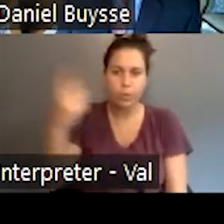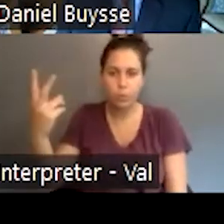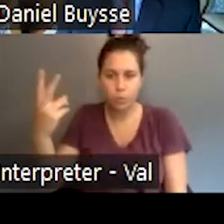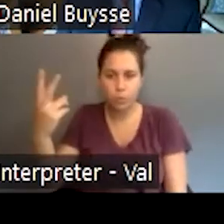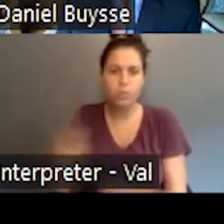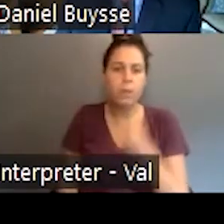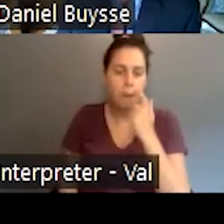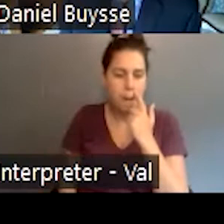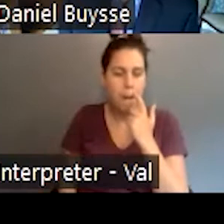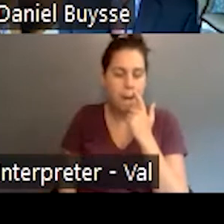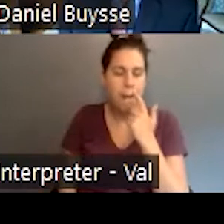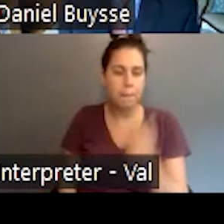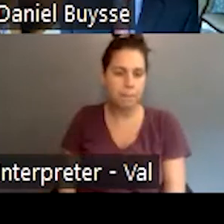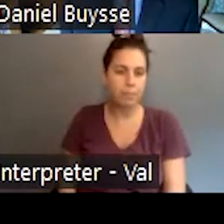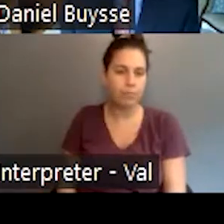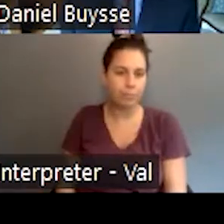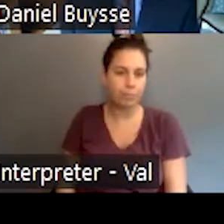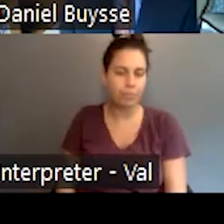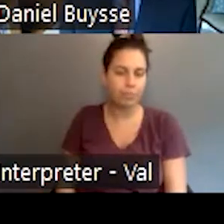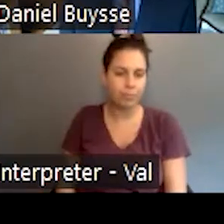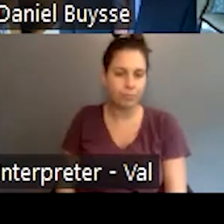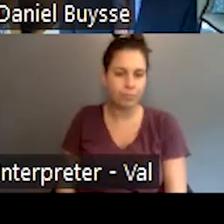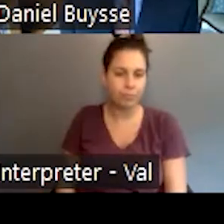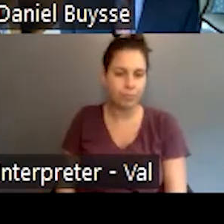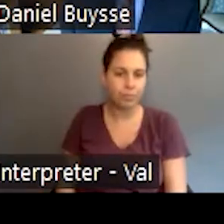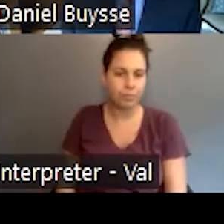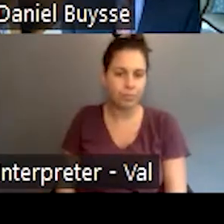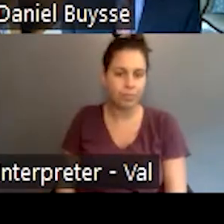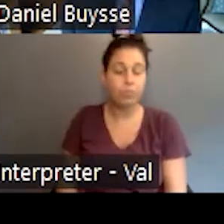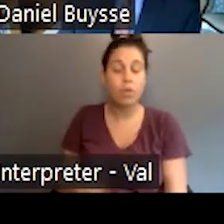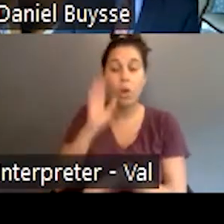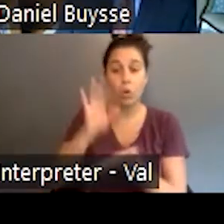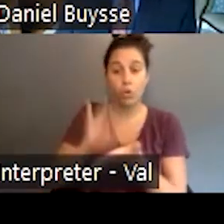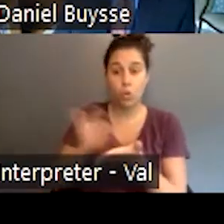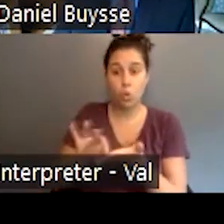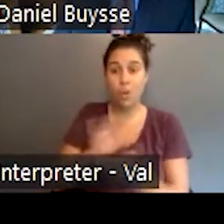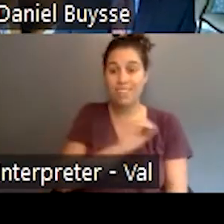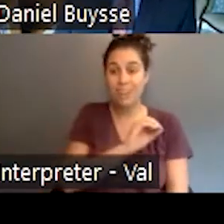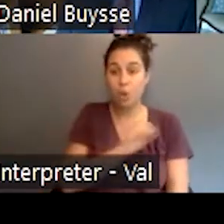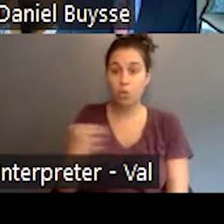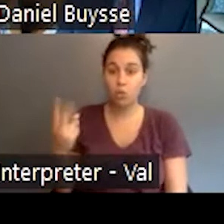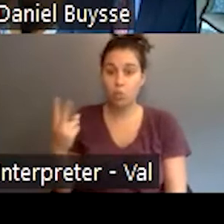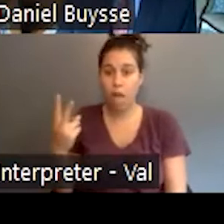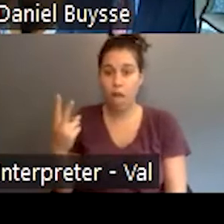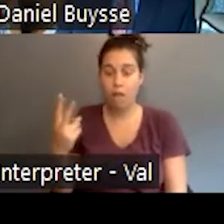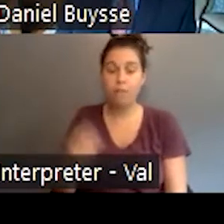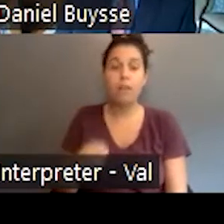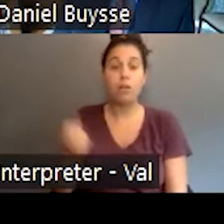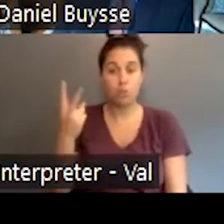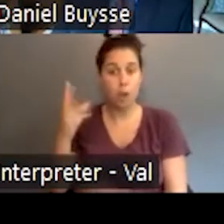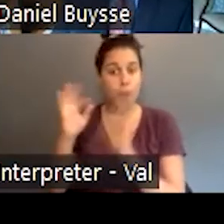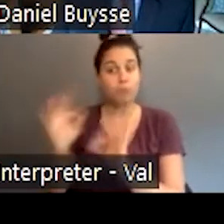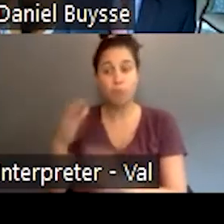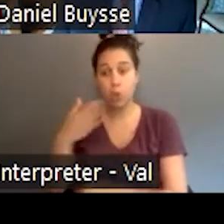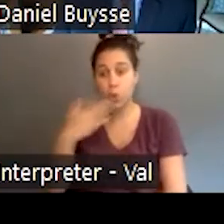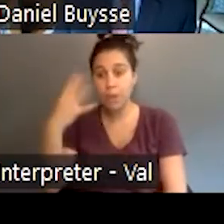response categories that I had with it. This scale would be scored from 0 to 12, 12 indicating good sleep health, 0